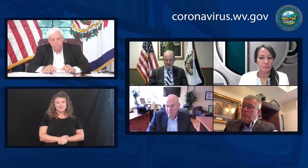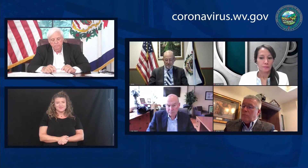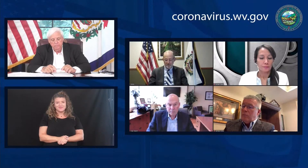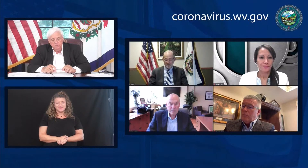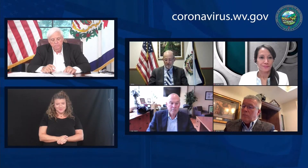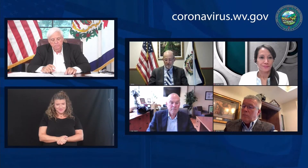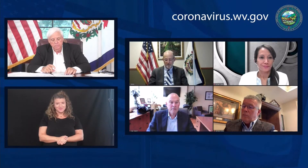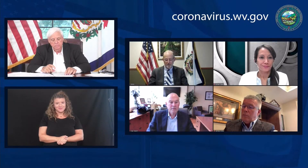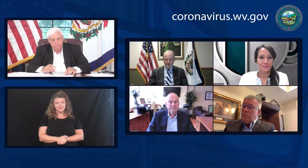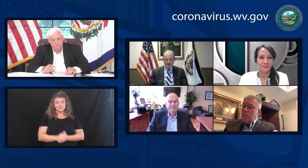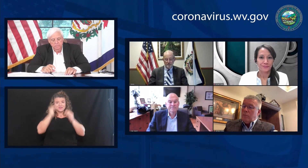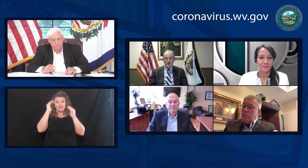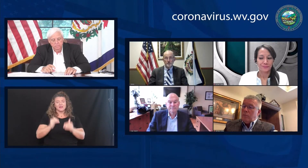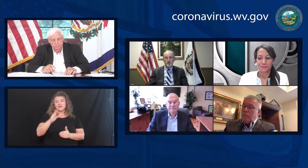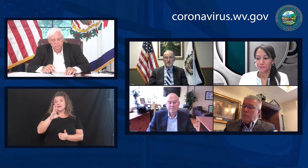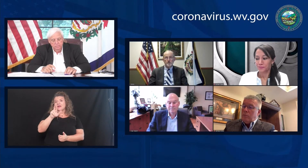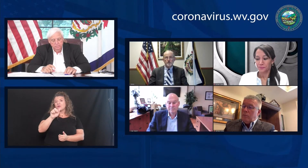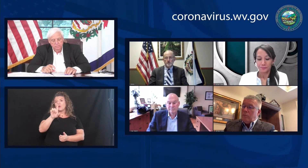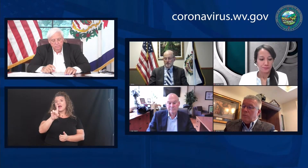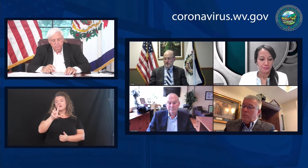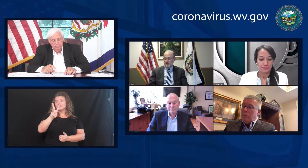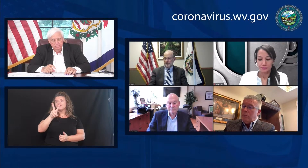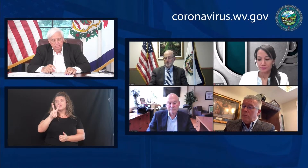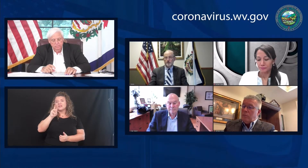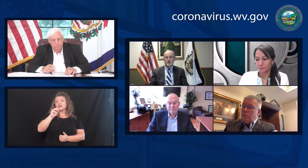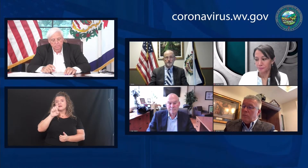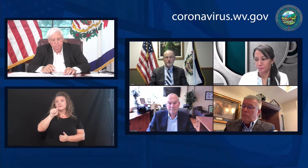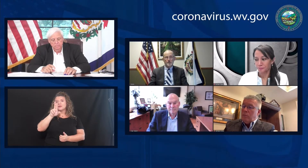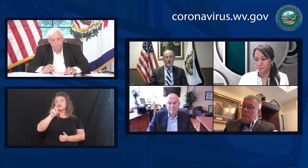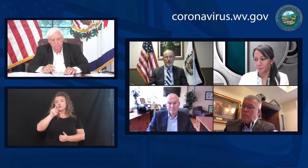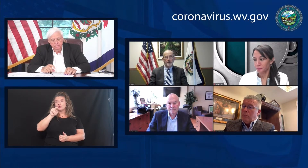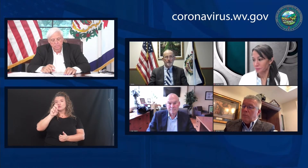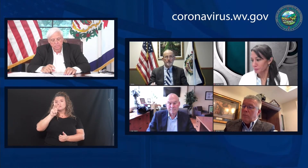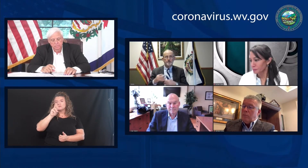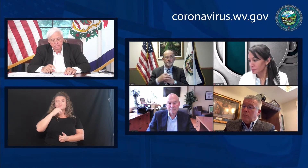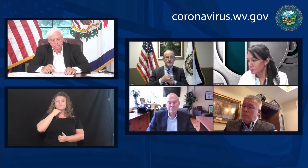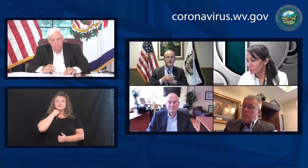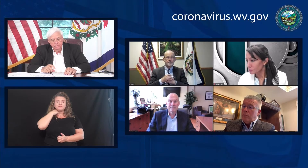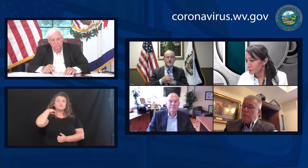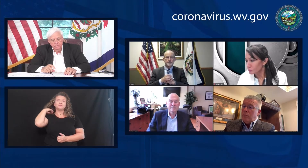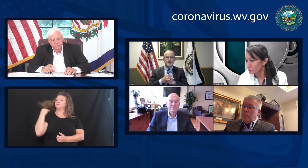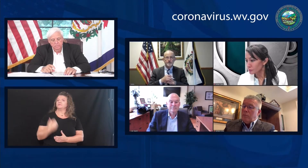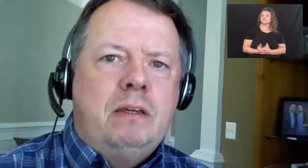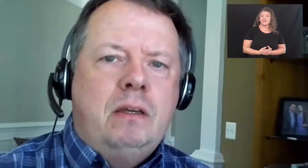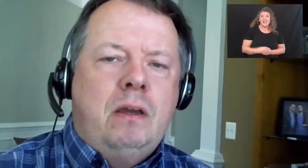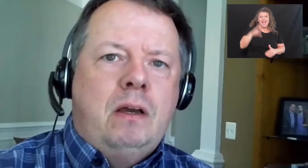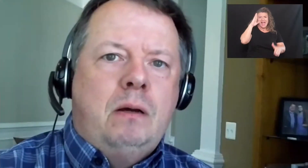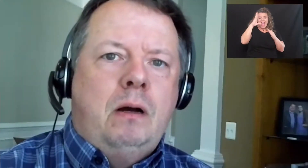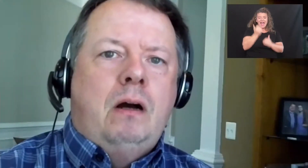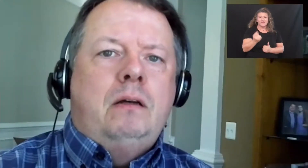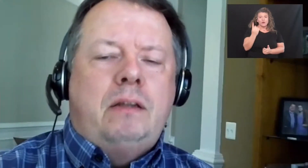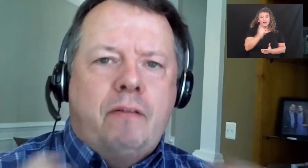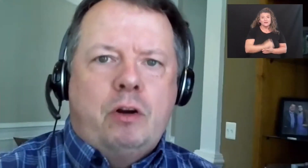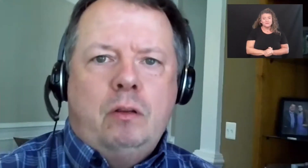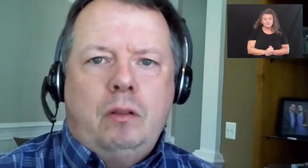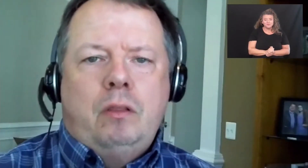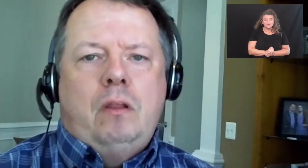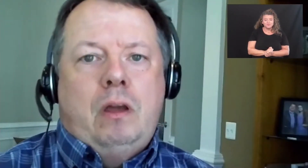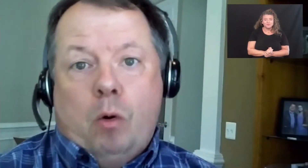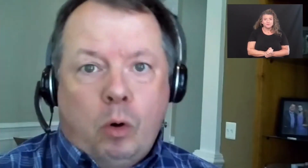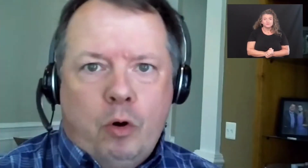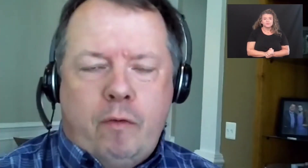All right, thank you, Steve. Next to Brad McElhenney with West Virginia Metro News. Hi, Governor. Hi, everybody.